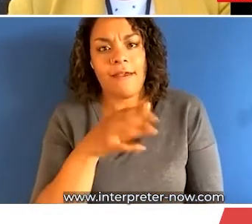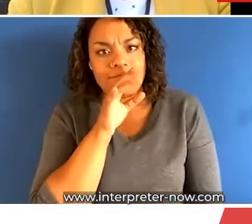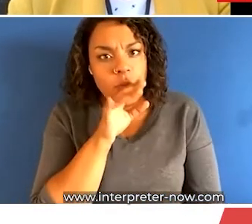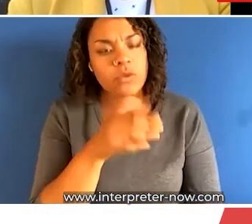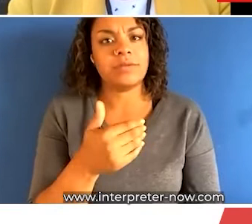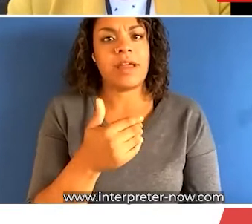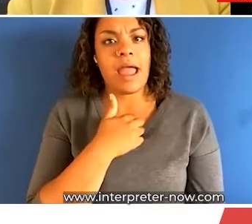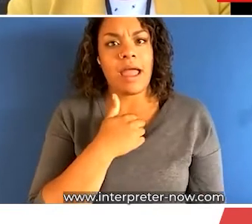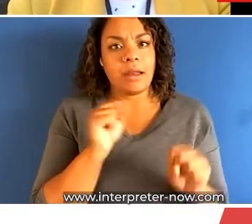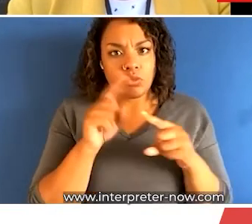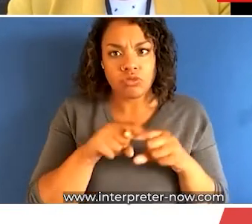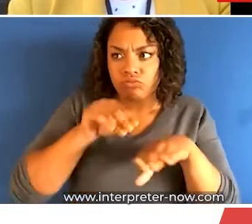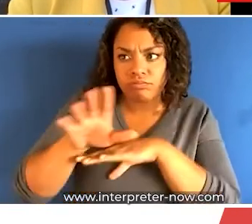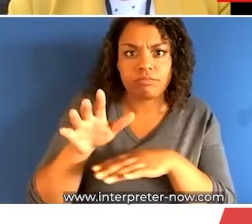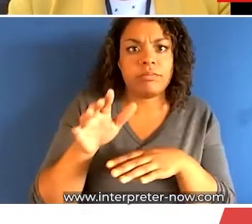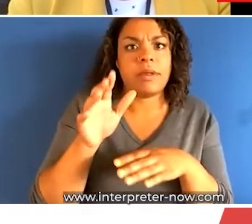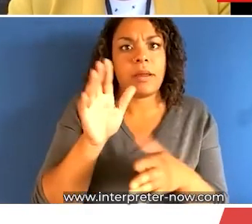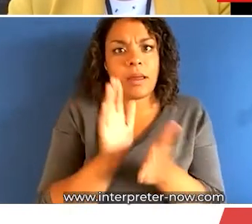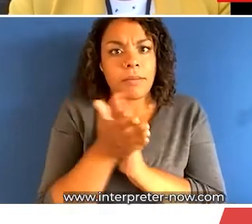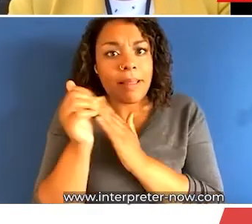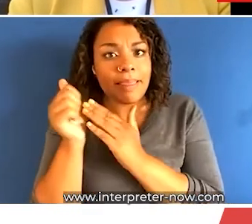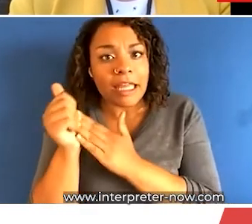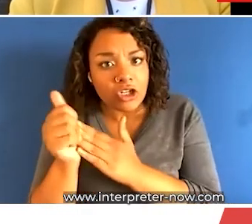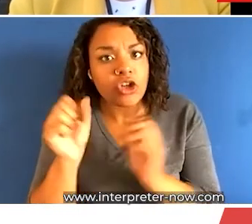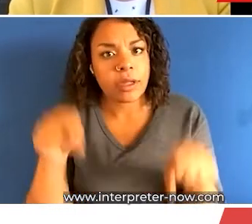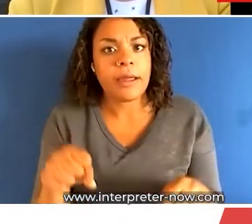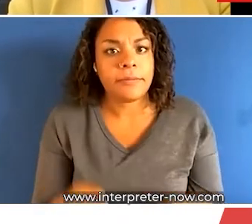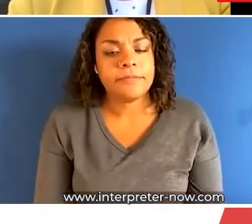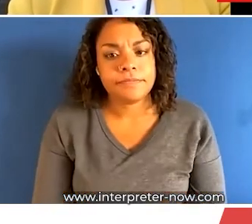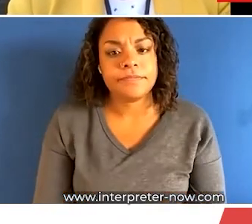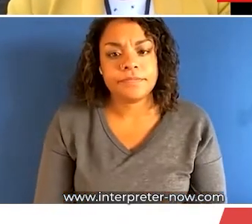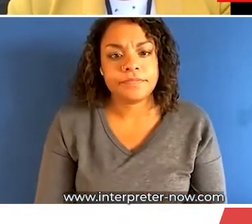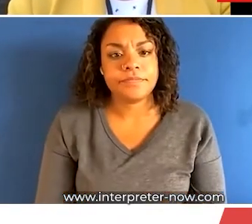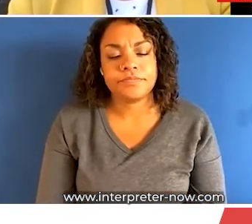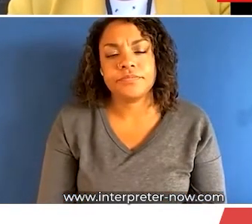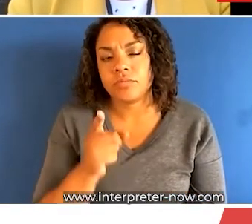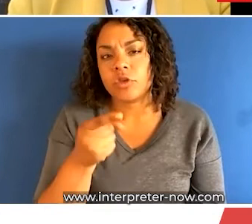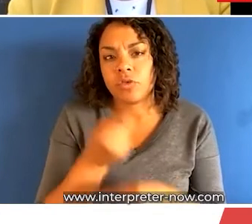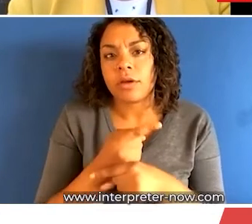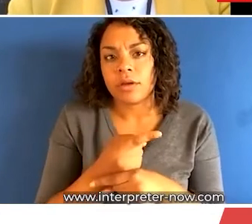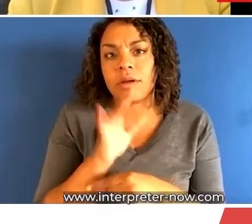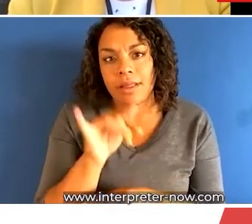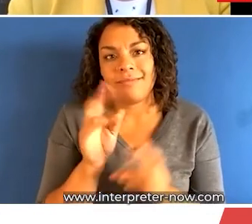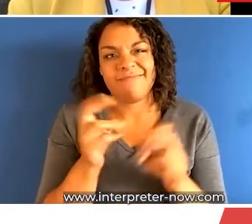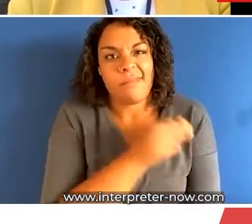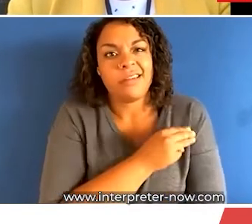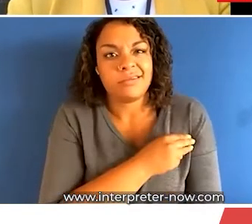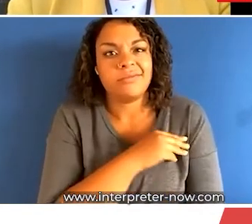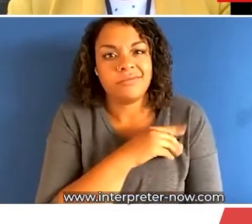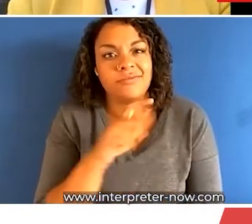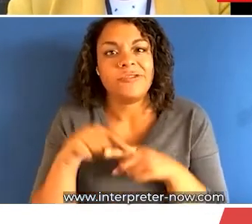leadership position there in that moment. Yeah. And that is, you're right. It is a muscle,